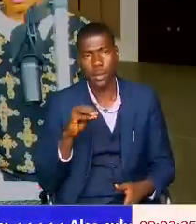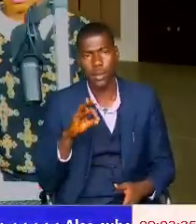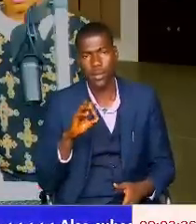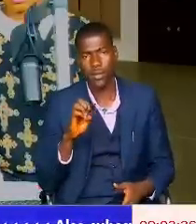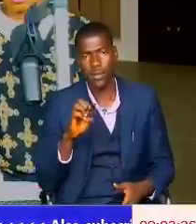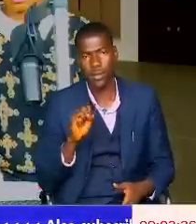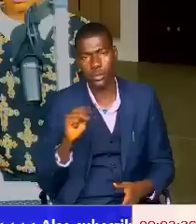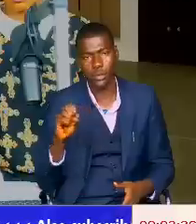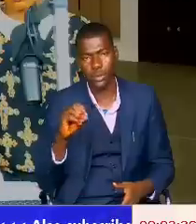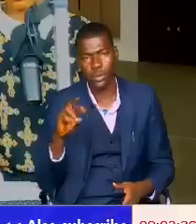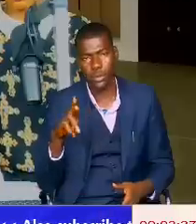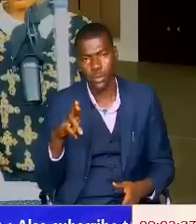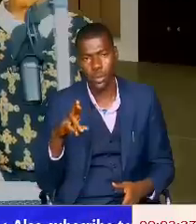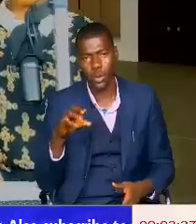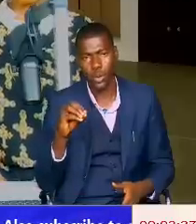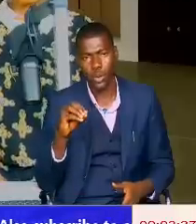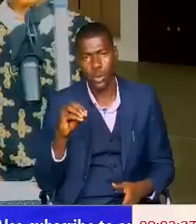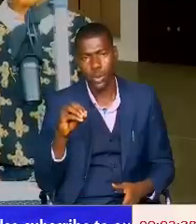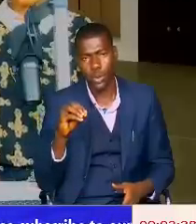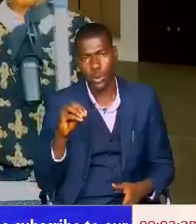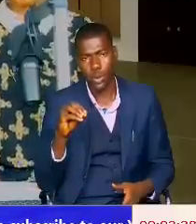Oyolede,